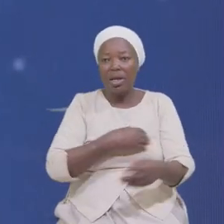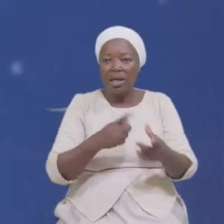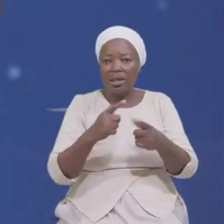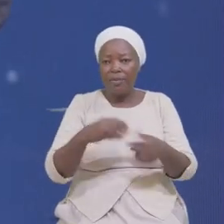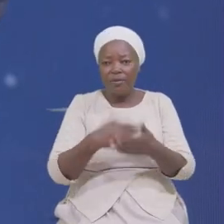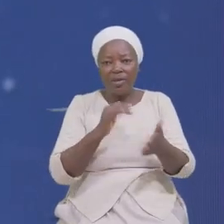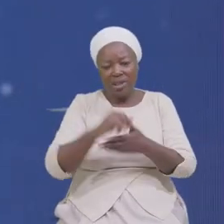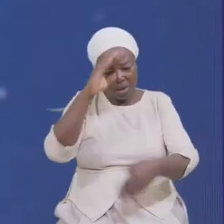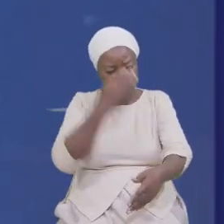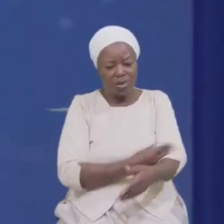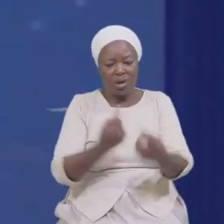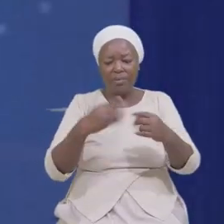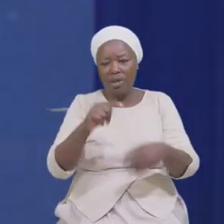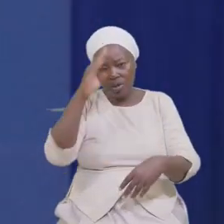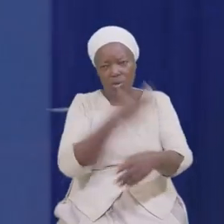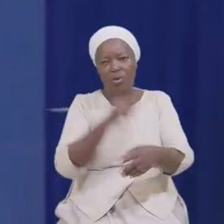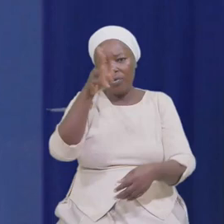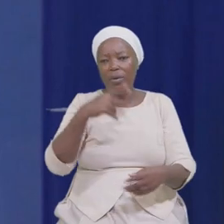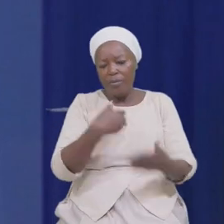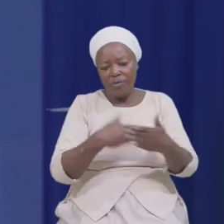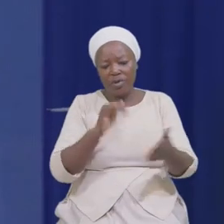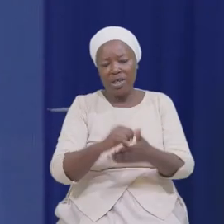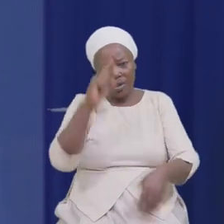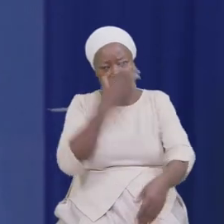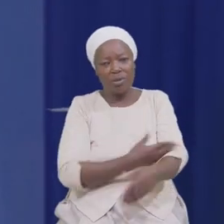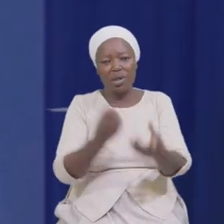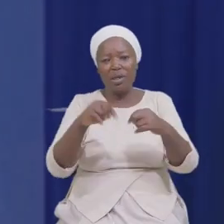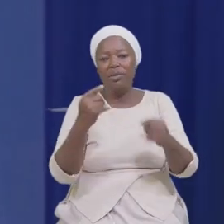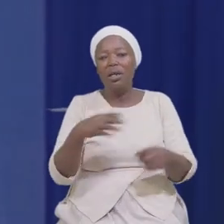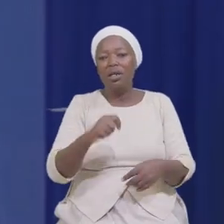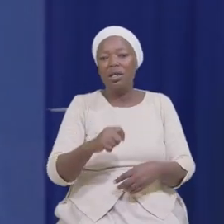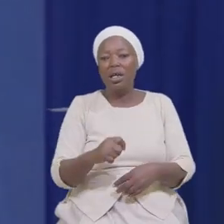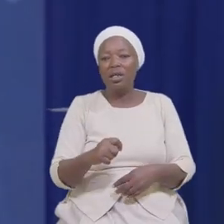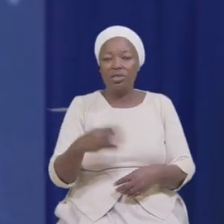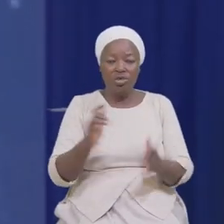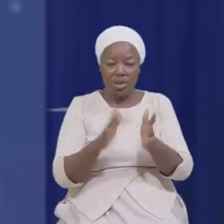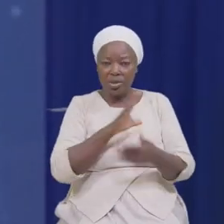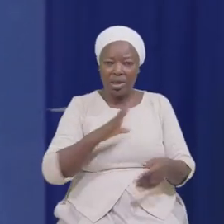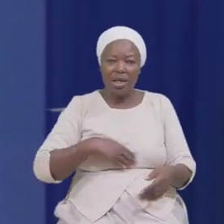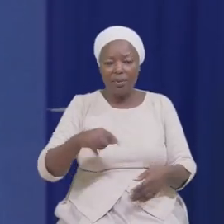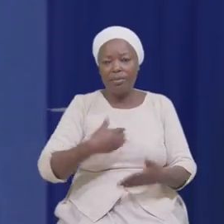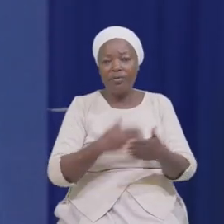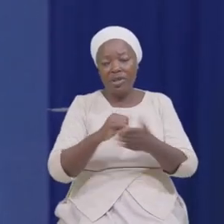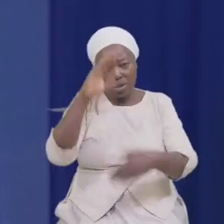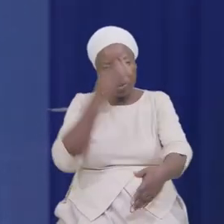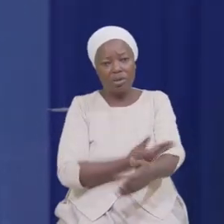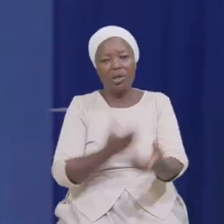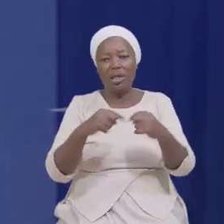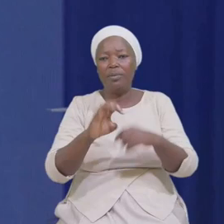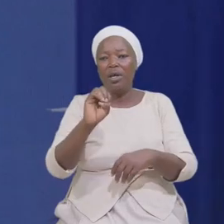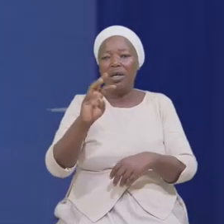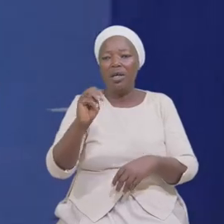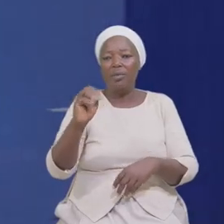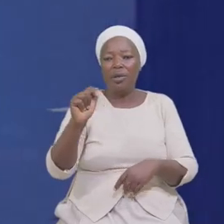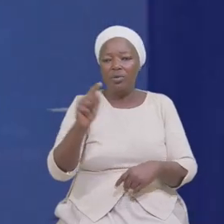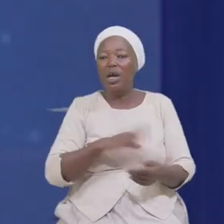son came, Jesus Christ, before that son came, Emmanuel, all the things humanity was looking for,